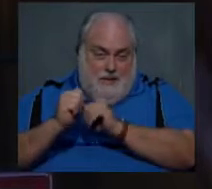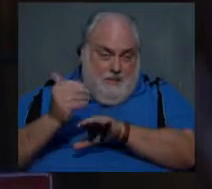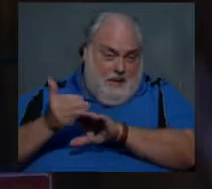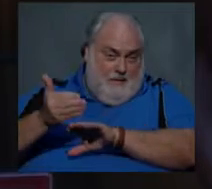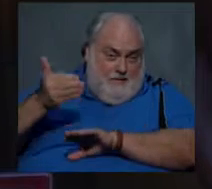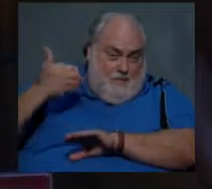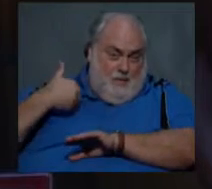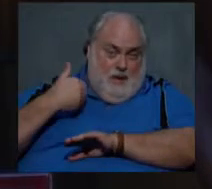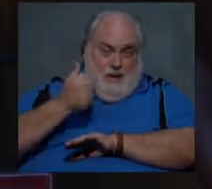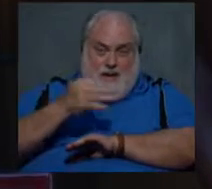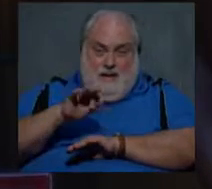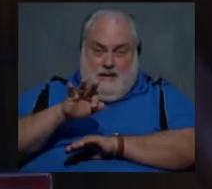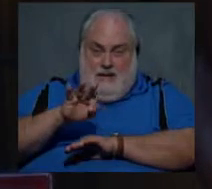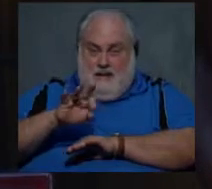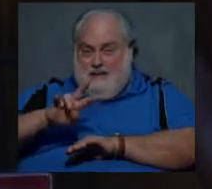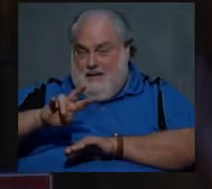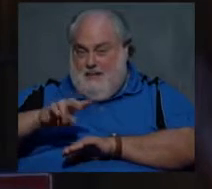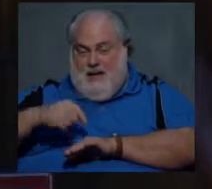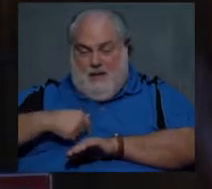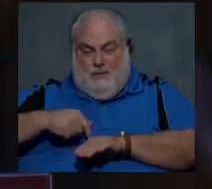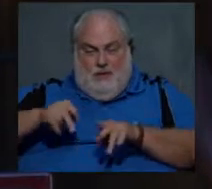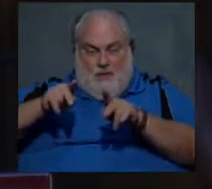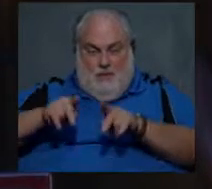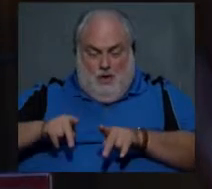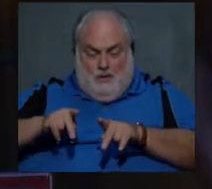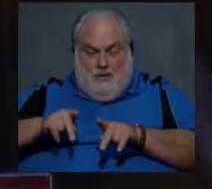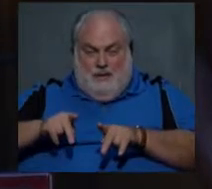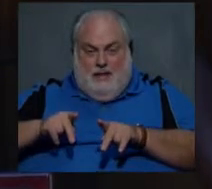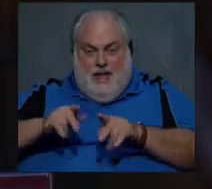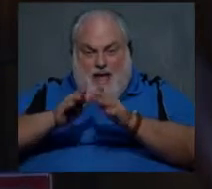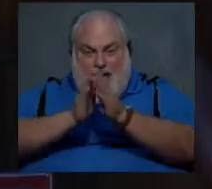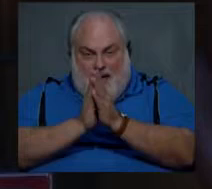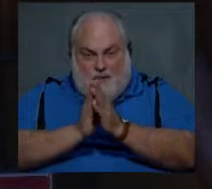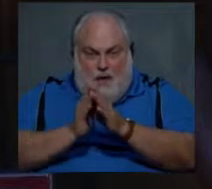was I was a stinker who asked Mr. Argy to put the parking in back.